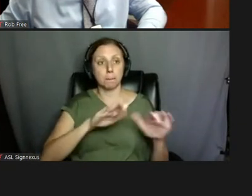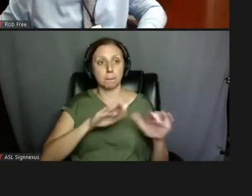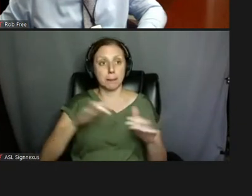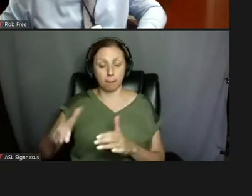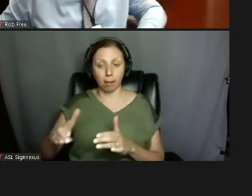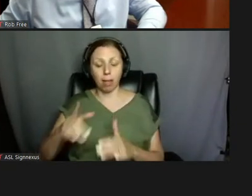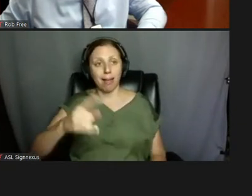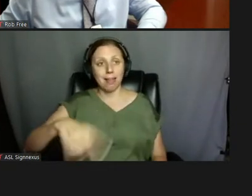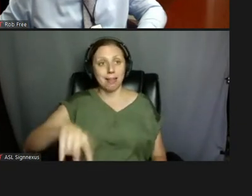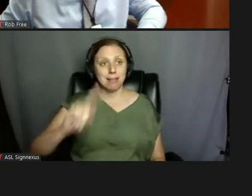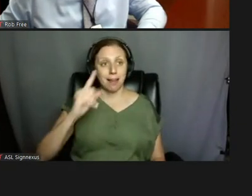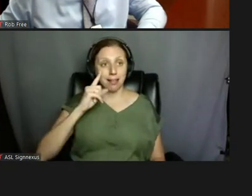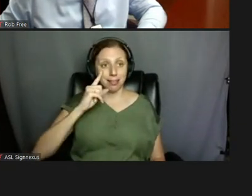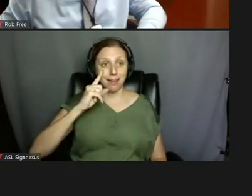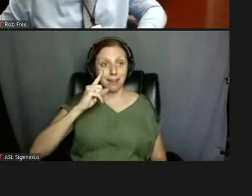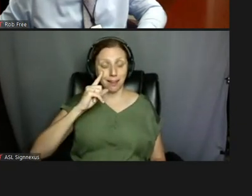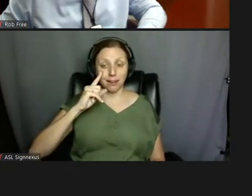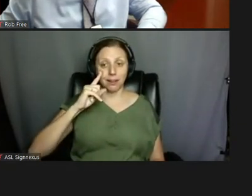think that